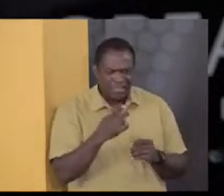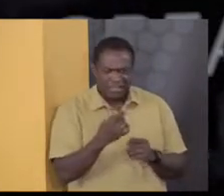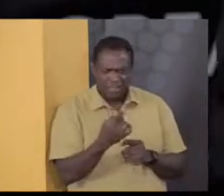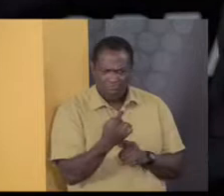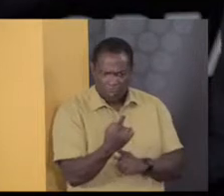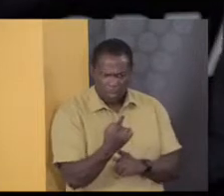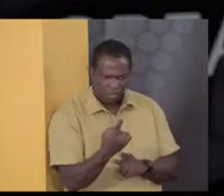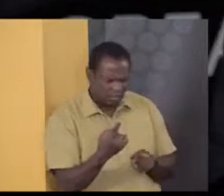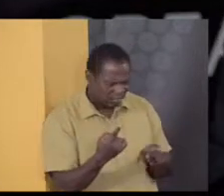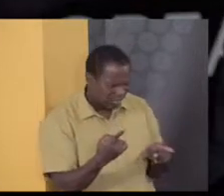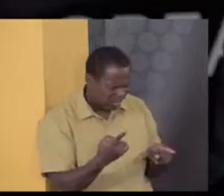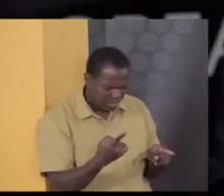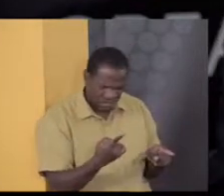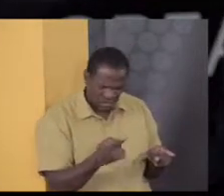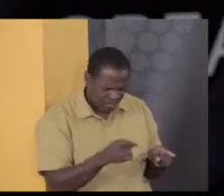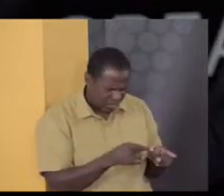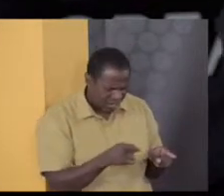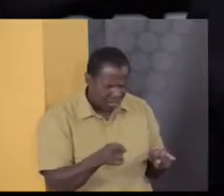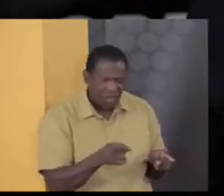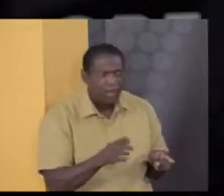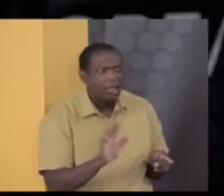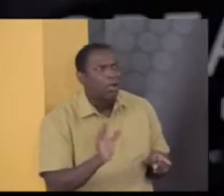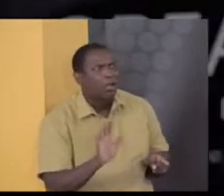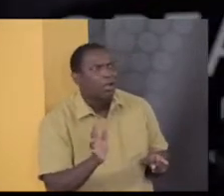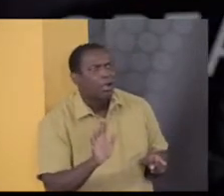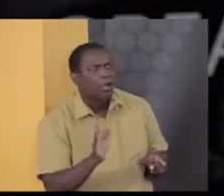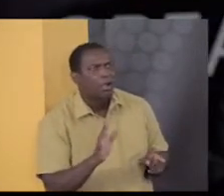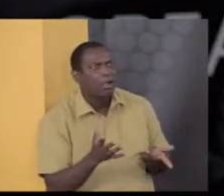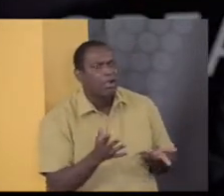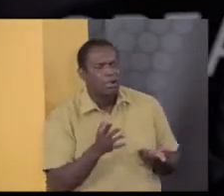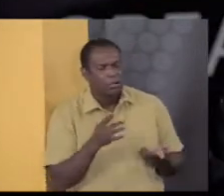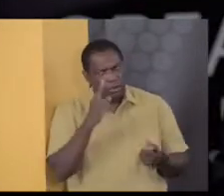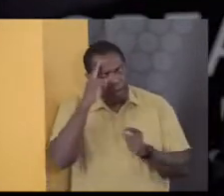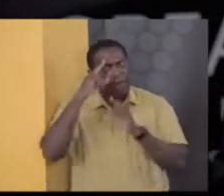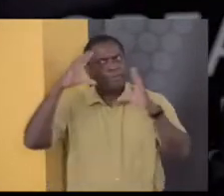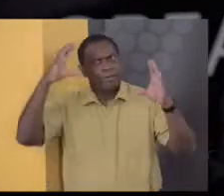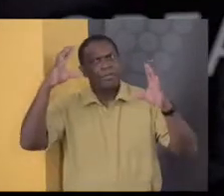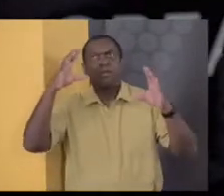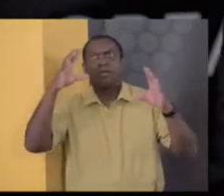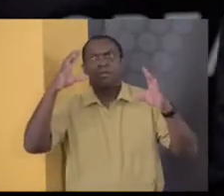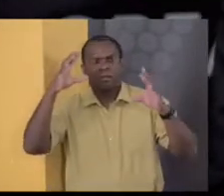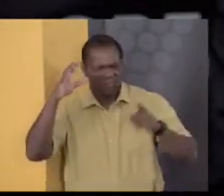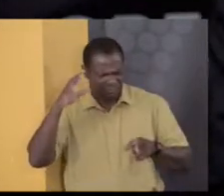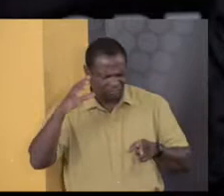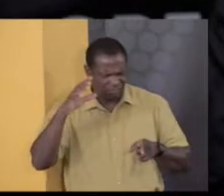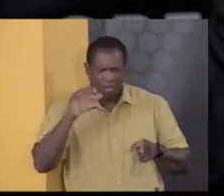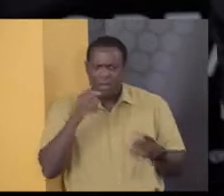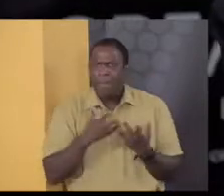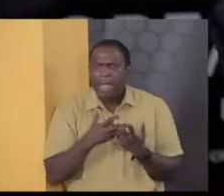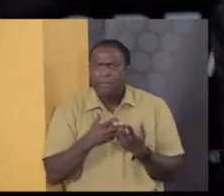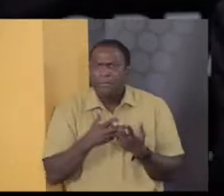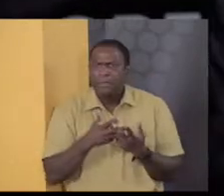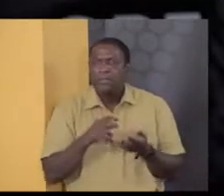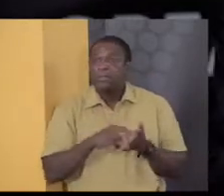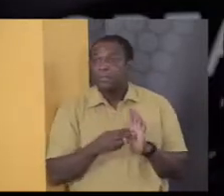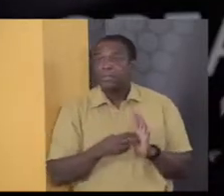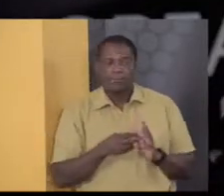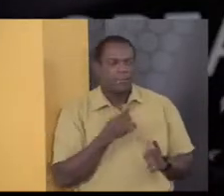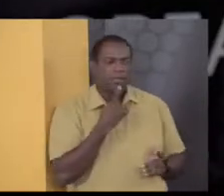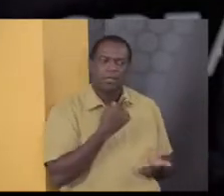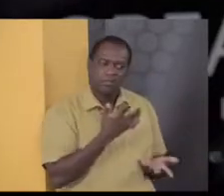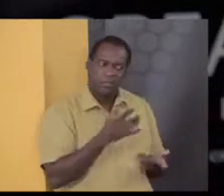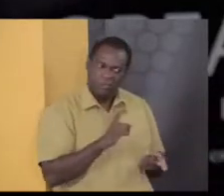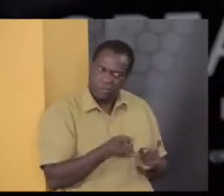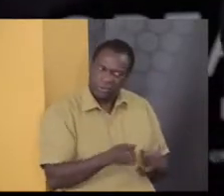not exactly like you want it, because again, you have a vision of how you want things to be done, and you did not make your own